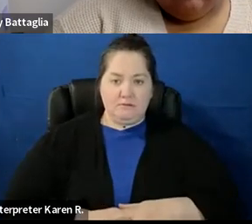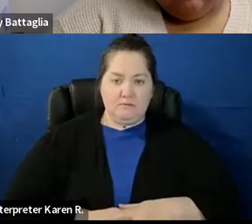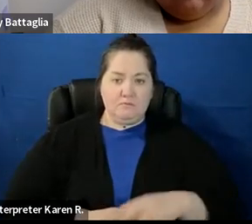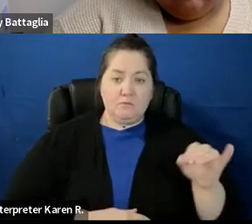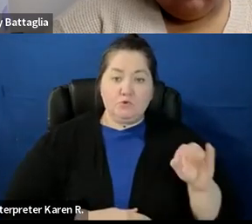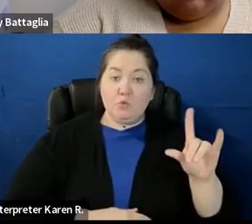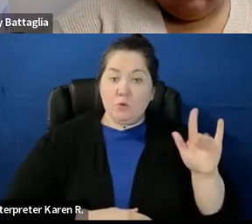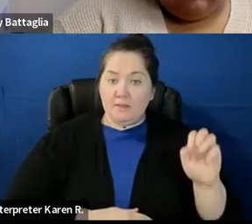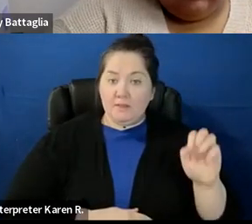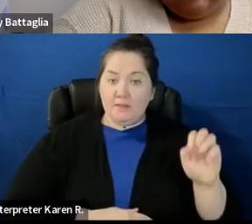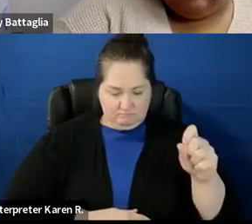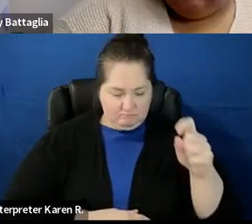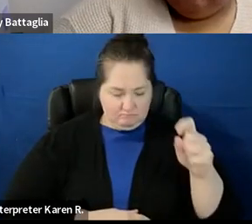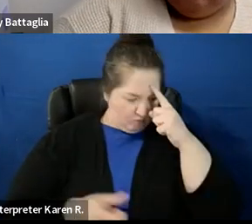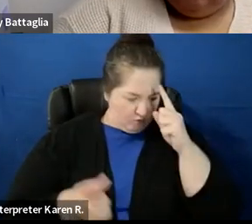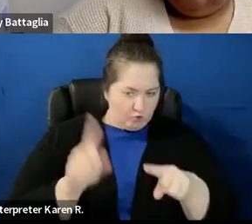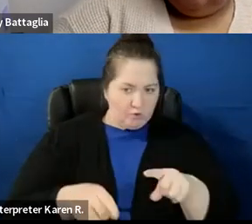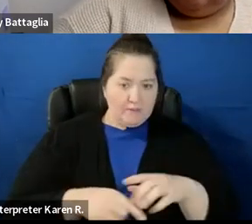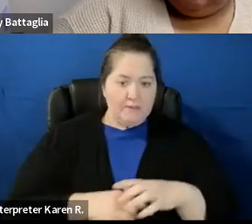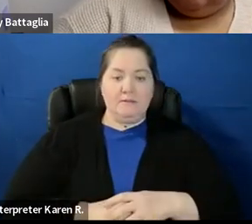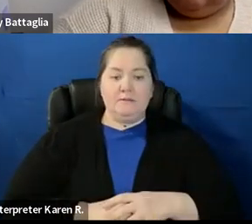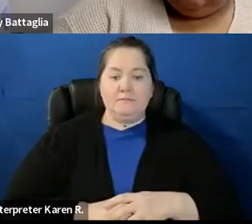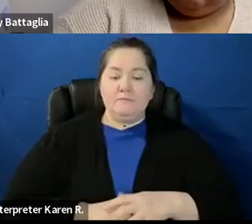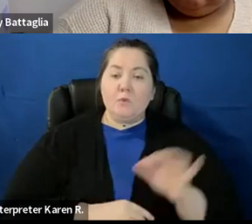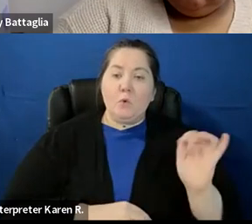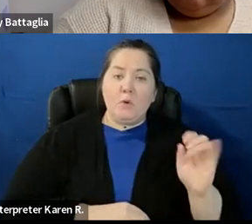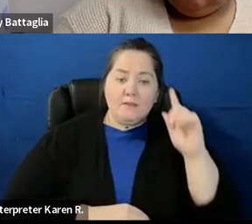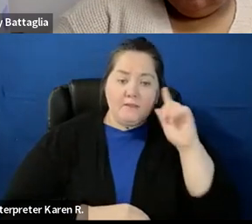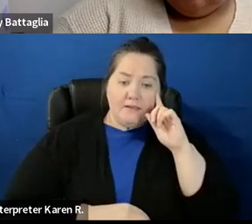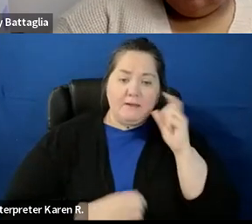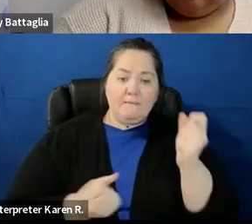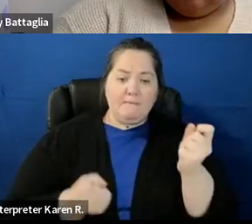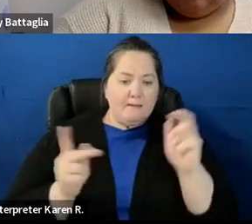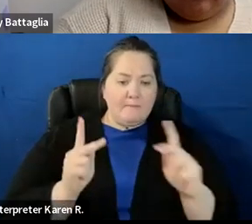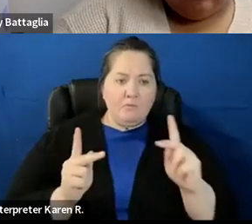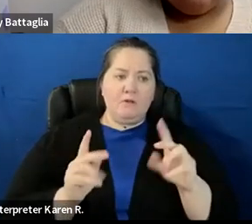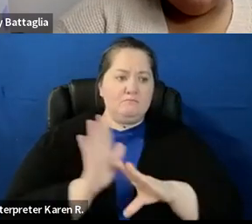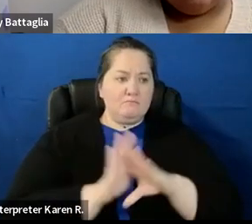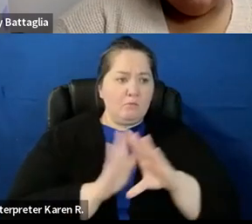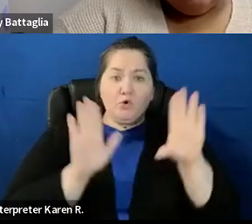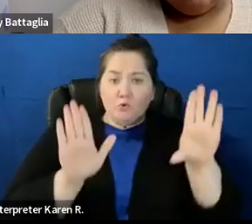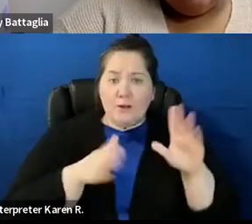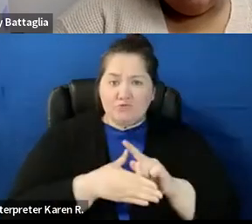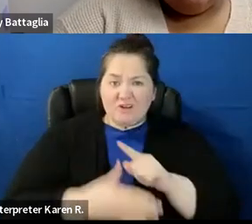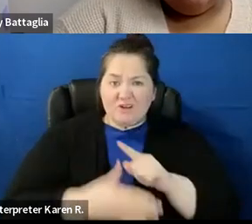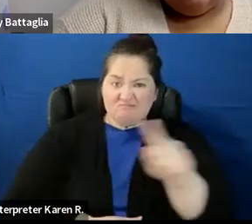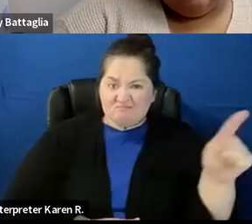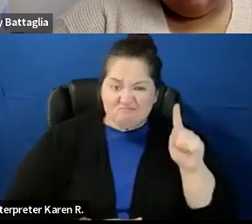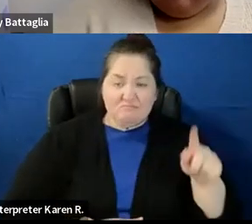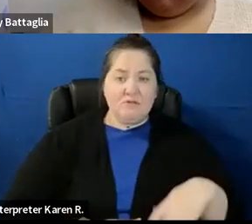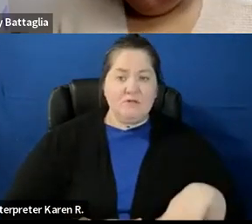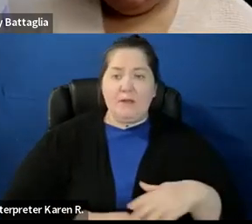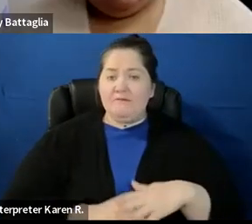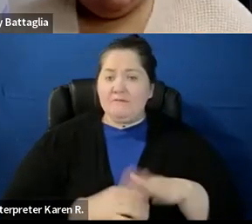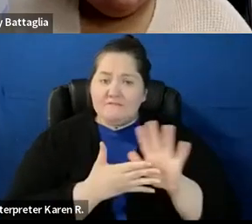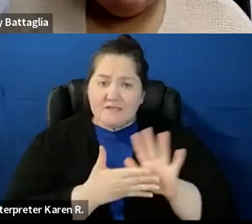Yeah, I agree on that. And I also think that so many people have developed so many great trainings out there, right? Where you even have like these online